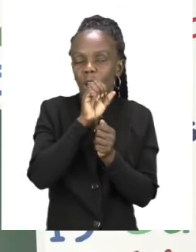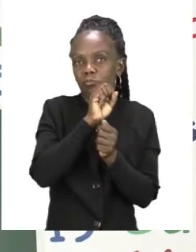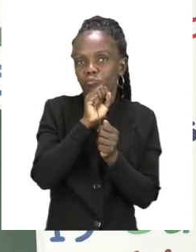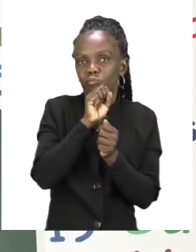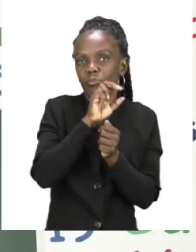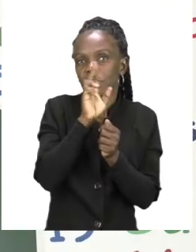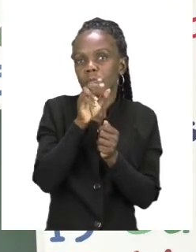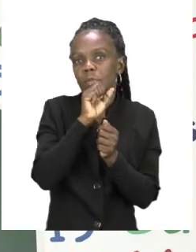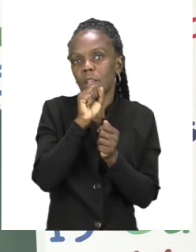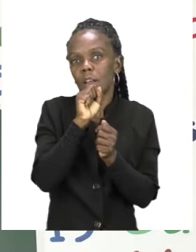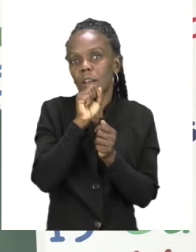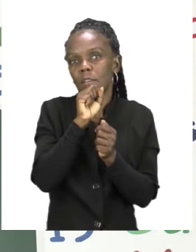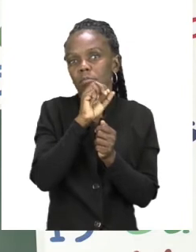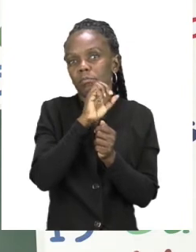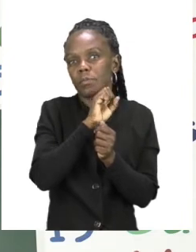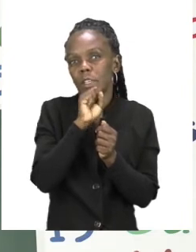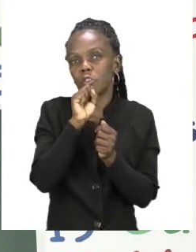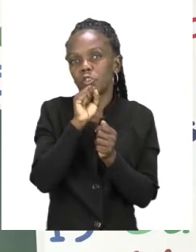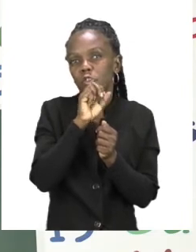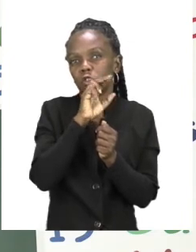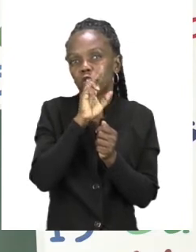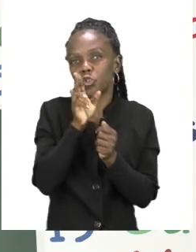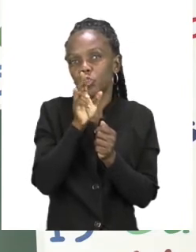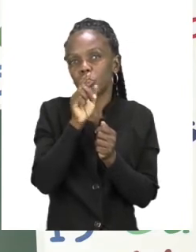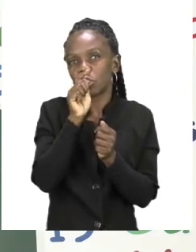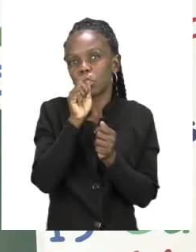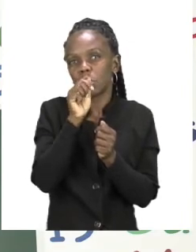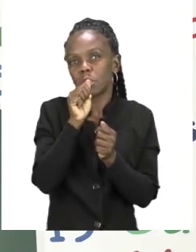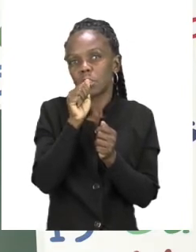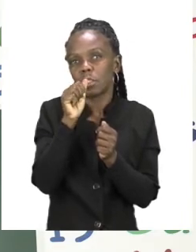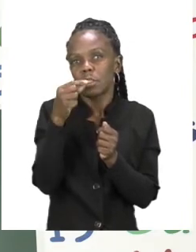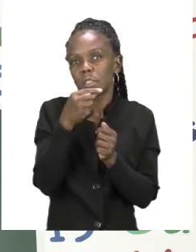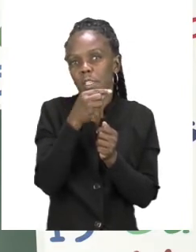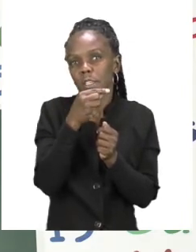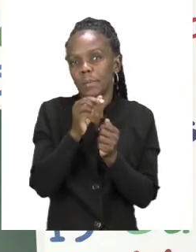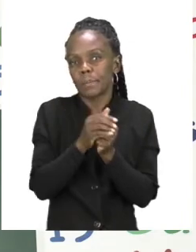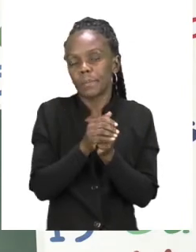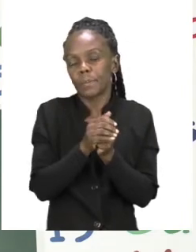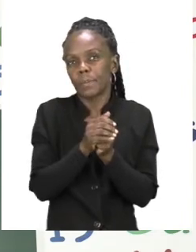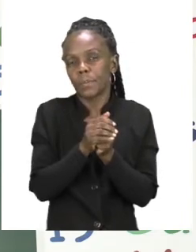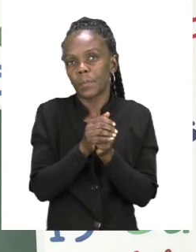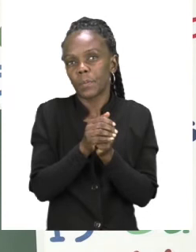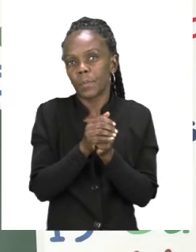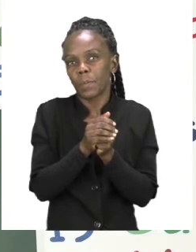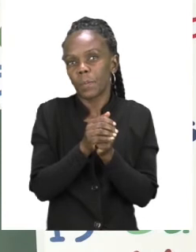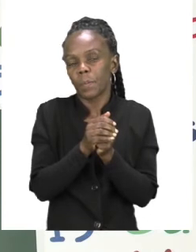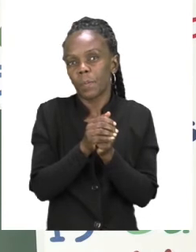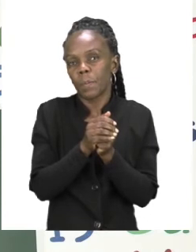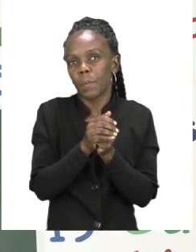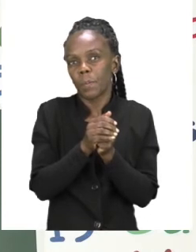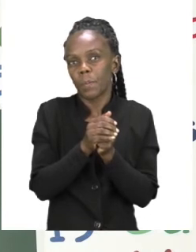let's say hashtag. Now you can see that inside the hashtag there is